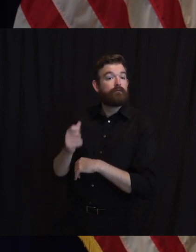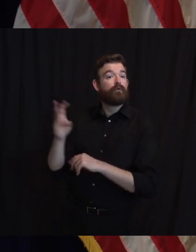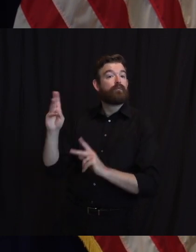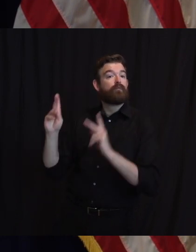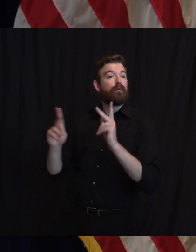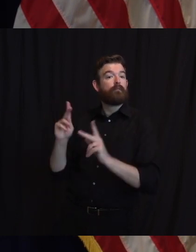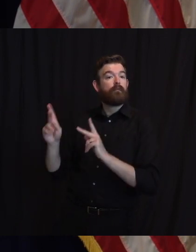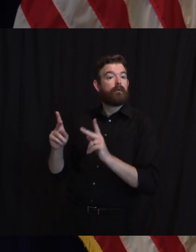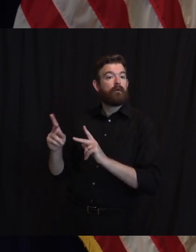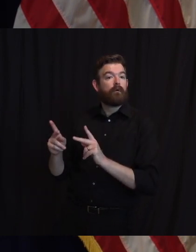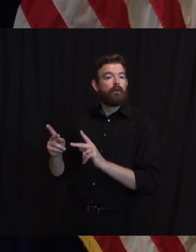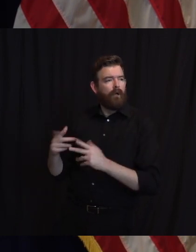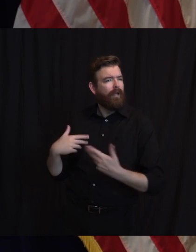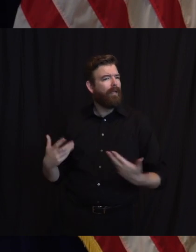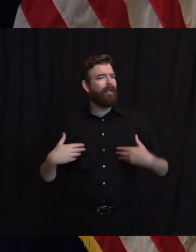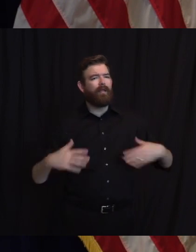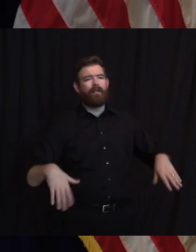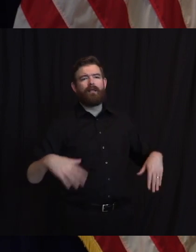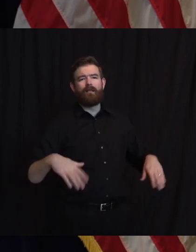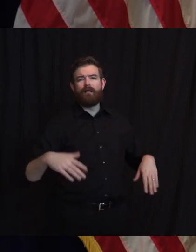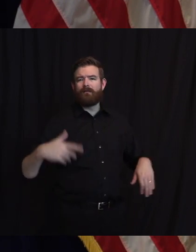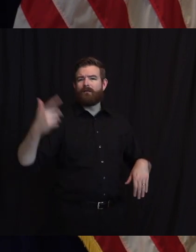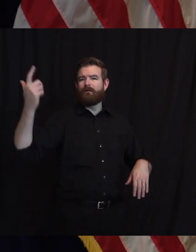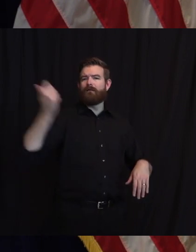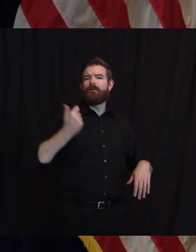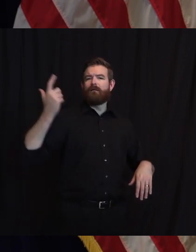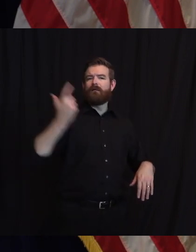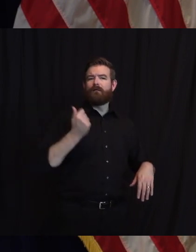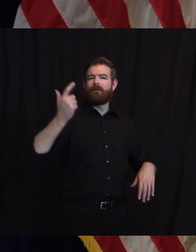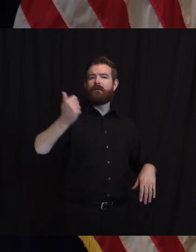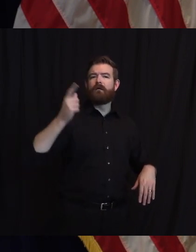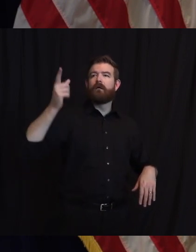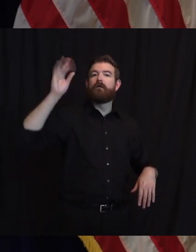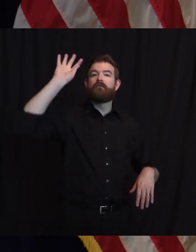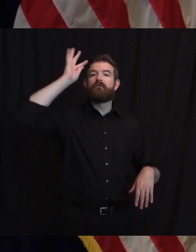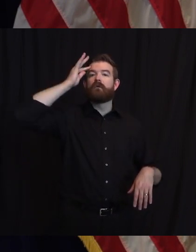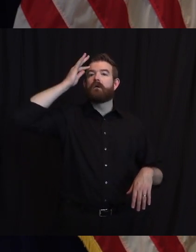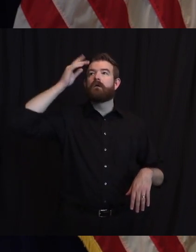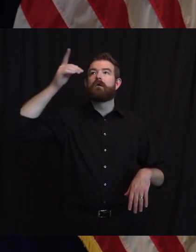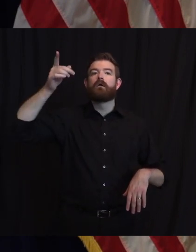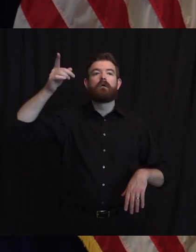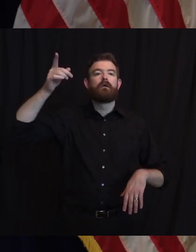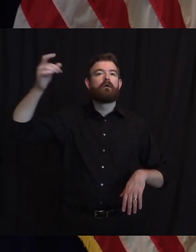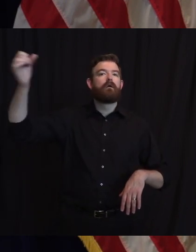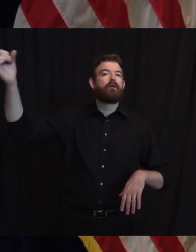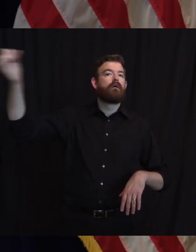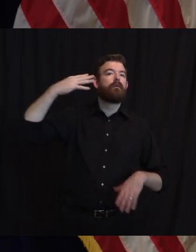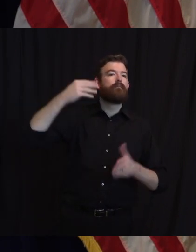not received their $600 federal supplemental unemployment checks. Is there a problem with the